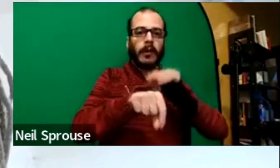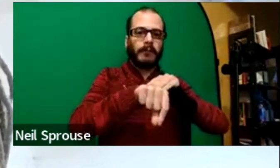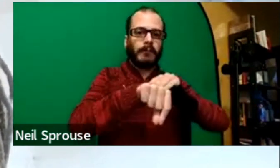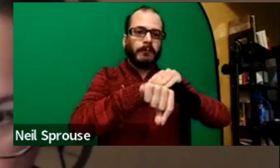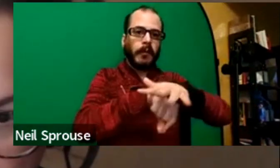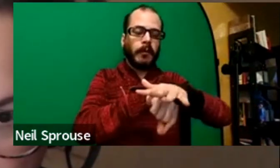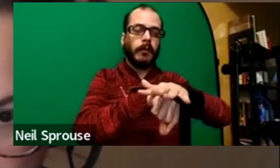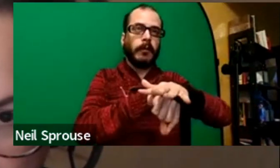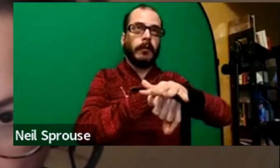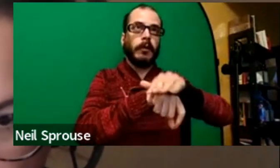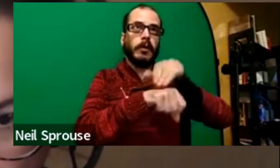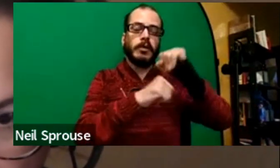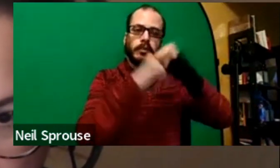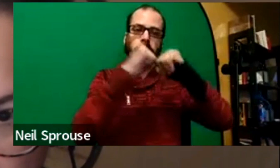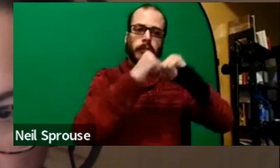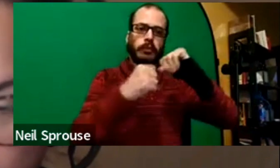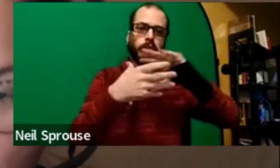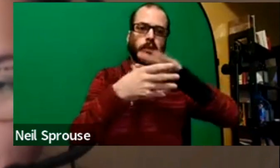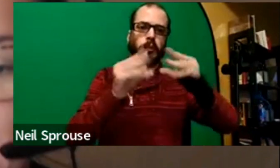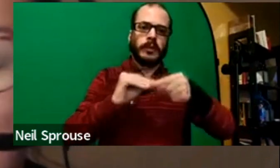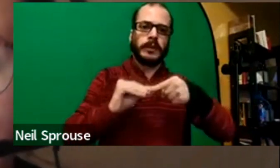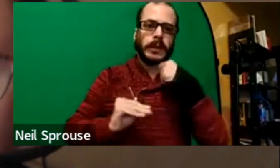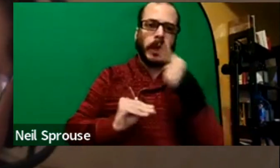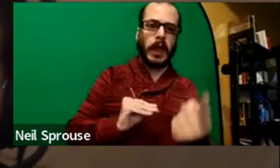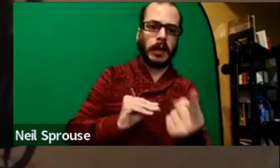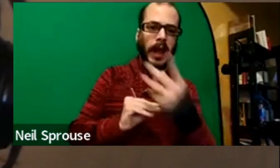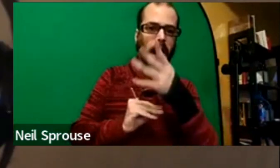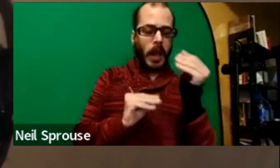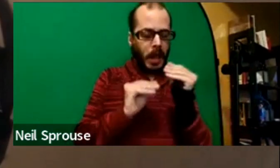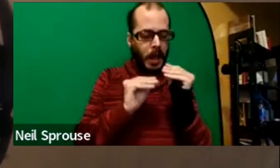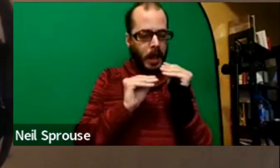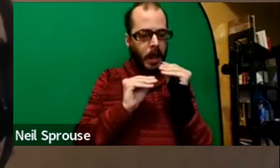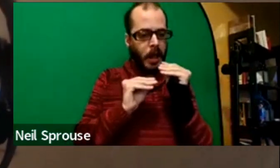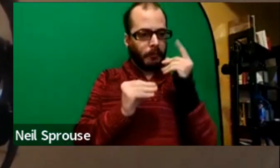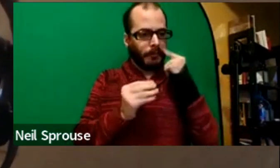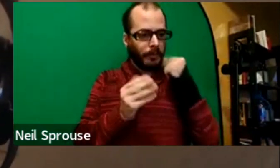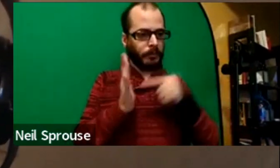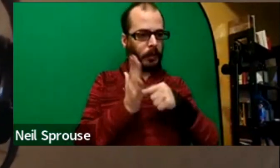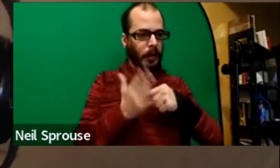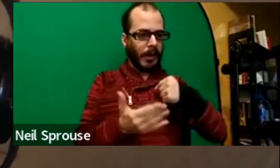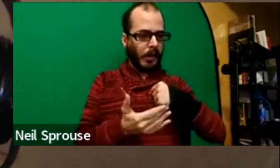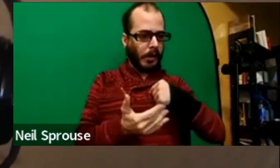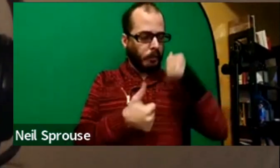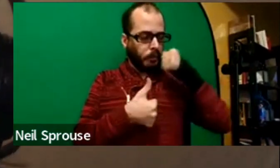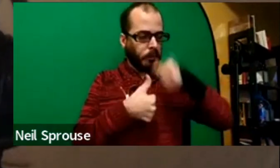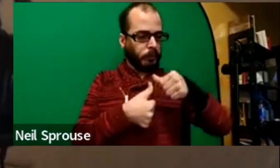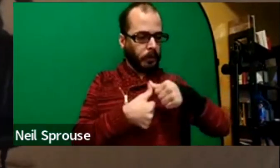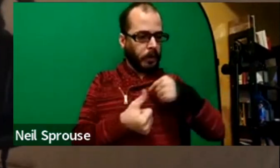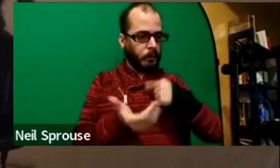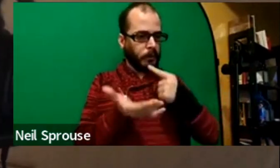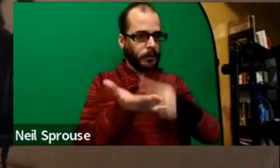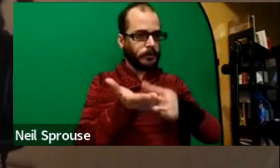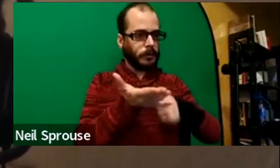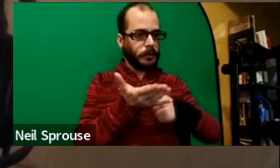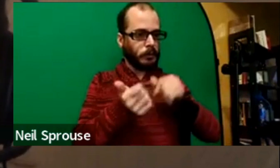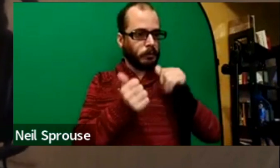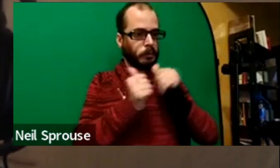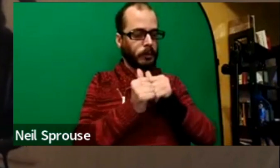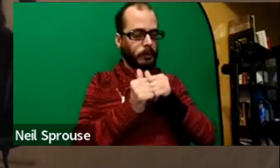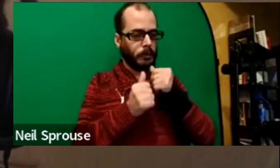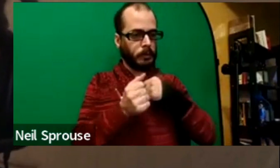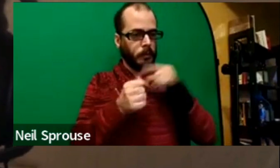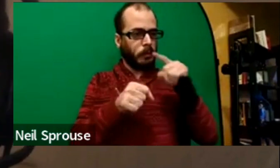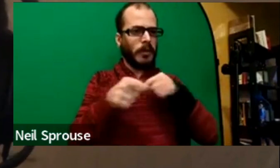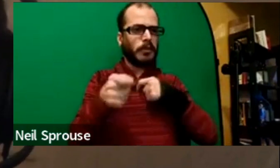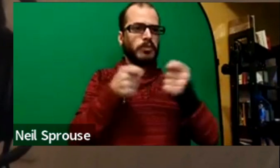changing one character to queer, but the others remain straight, how is this